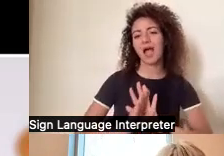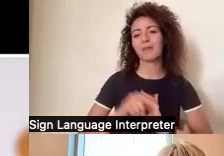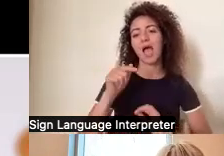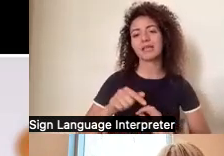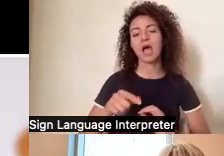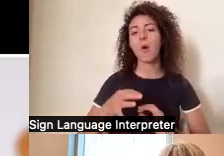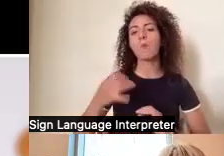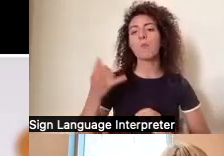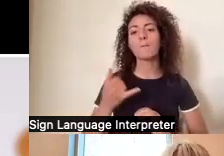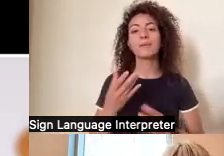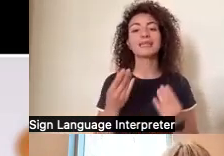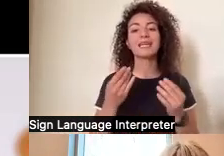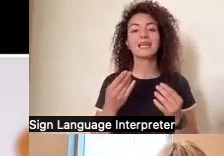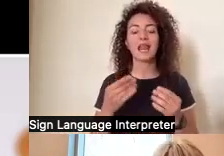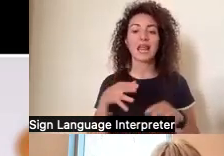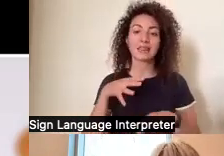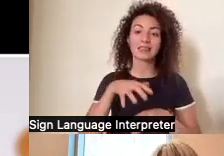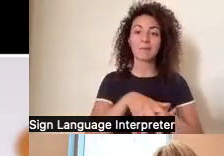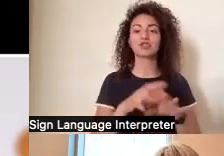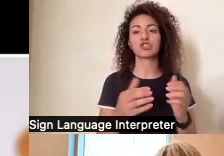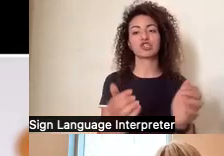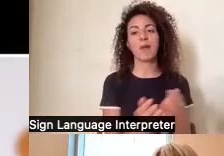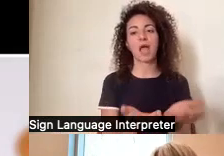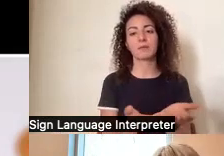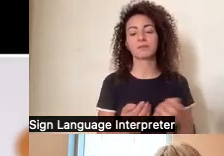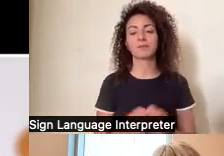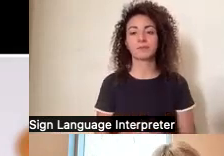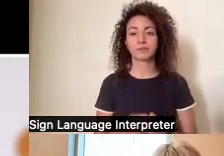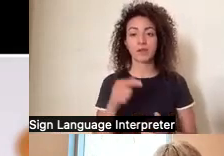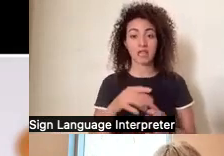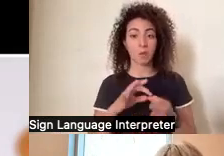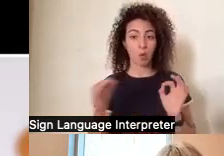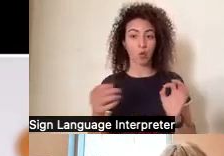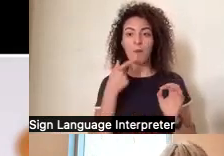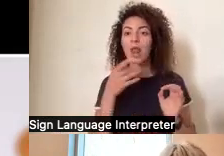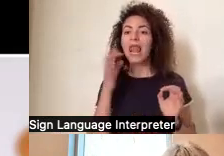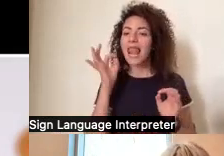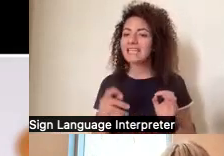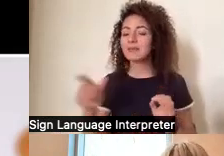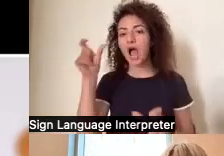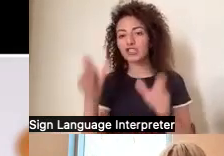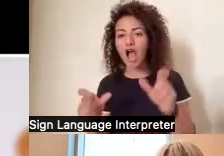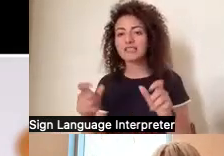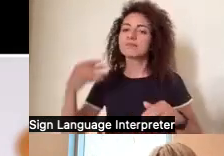social inclusion. So when we're talking about social inclusion, we are talking about economic participation. Yes, we are